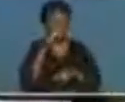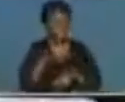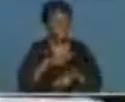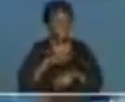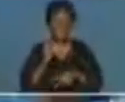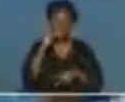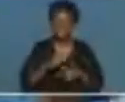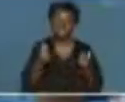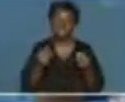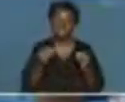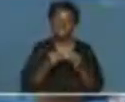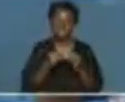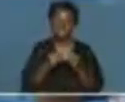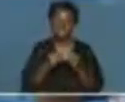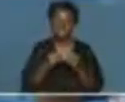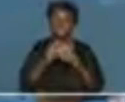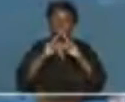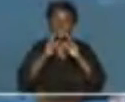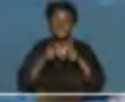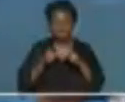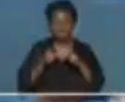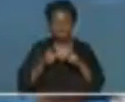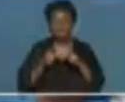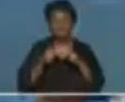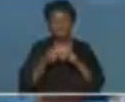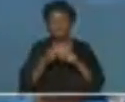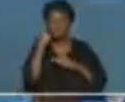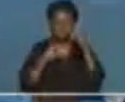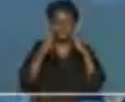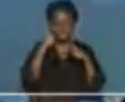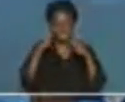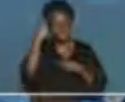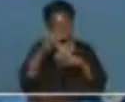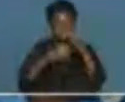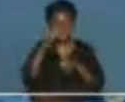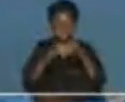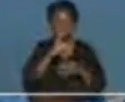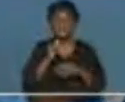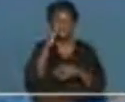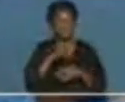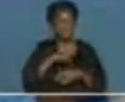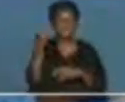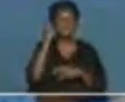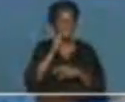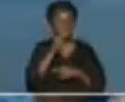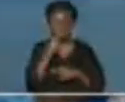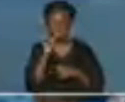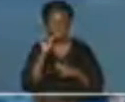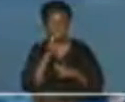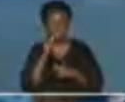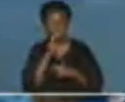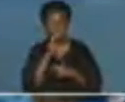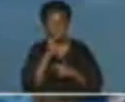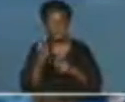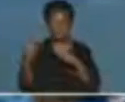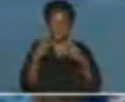more to respond to the cries for justice by our women and girls who suffered violence. We have to combine